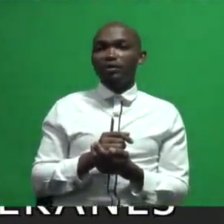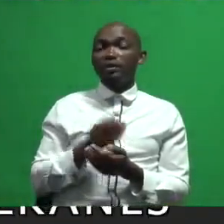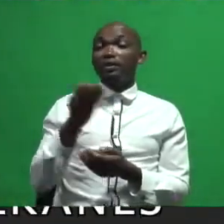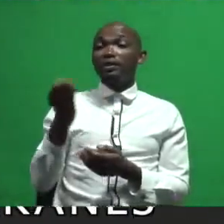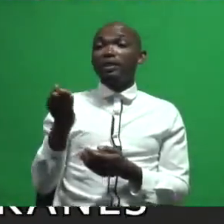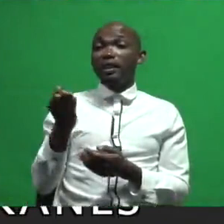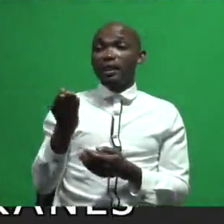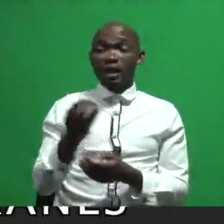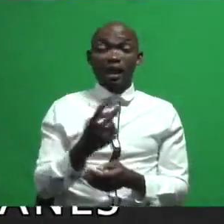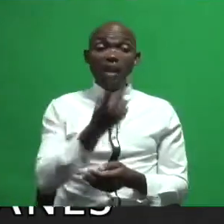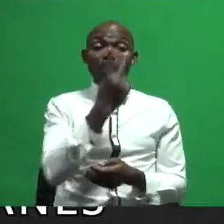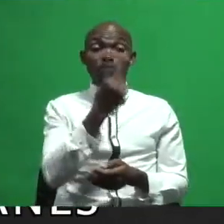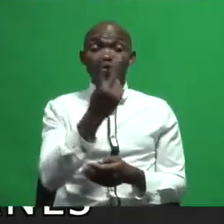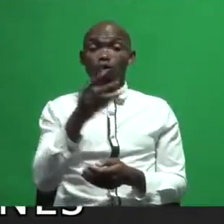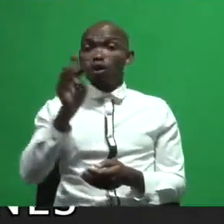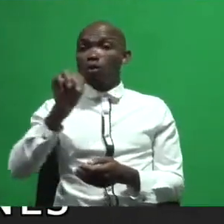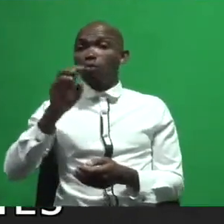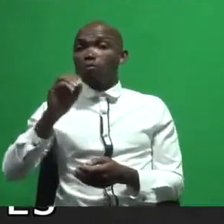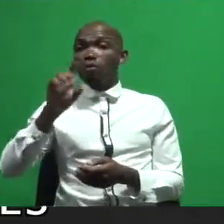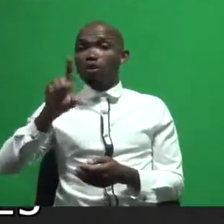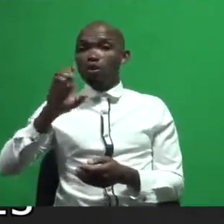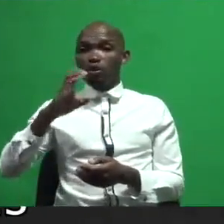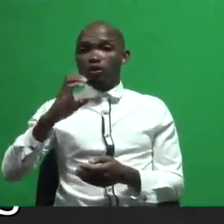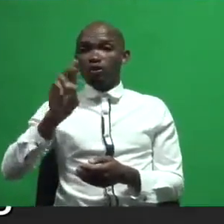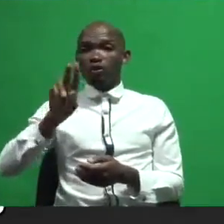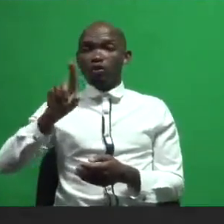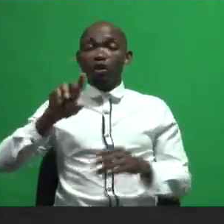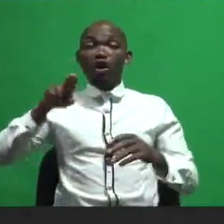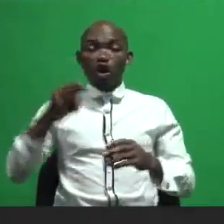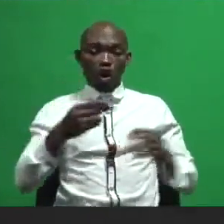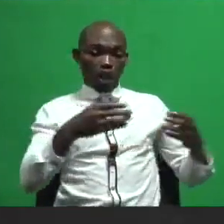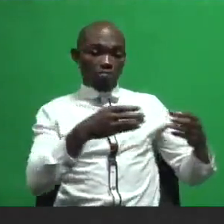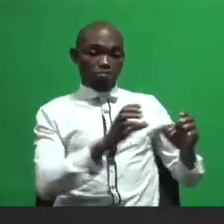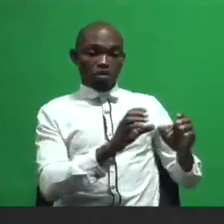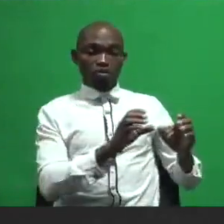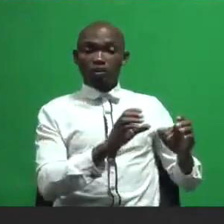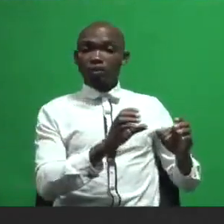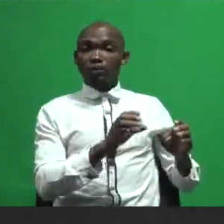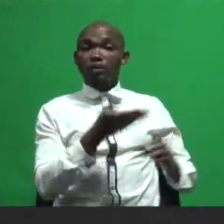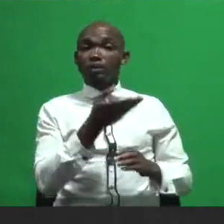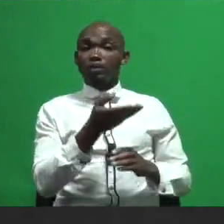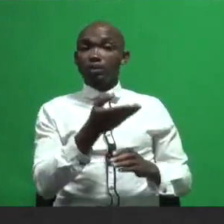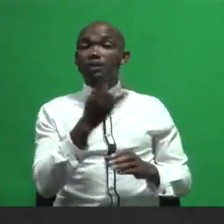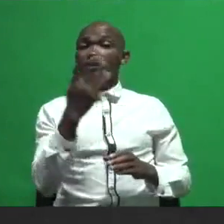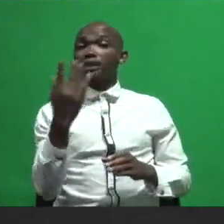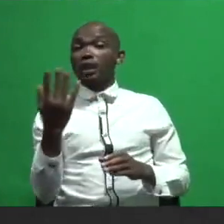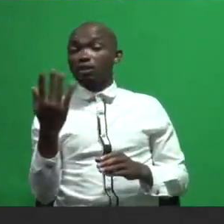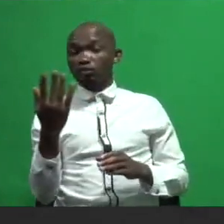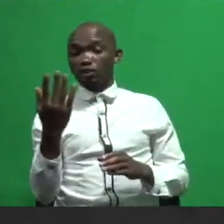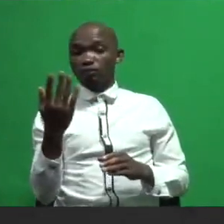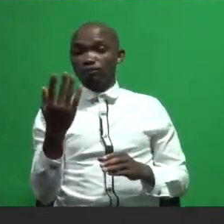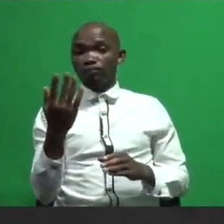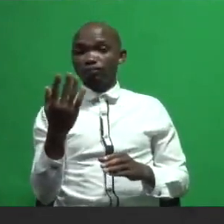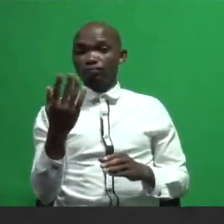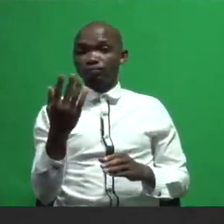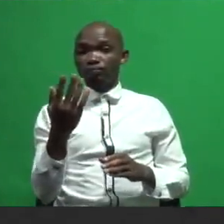Here, there are 2 molecules again, or compounds. Let us